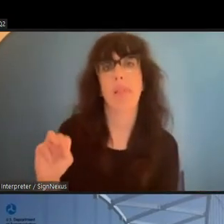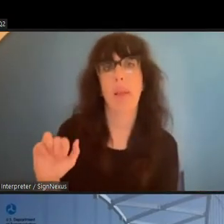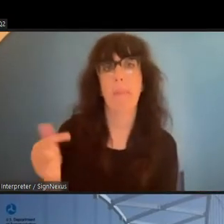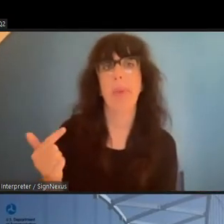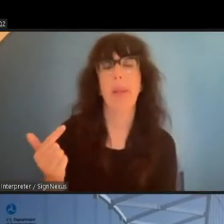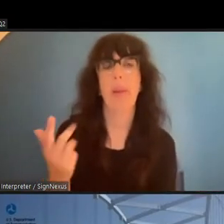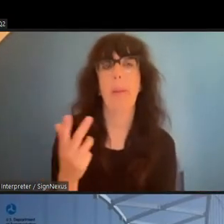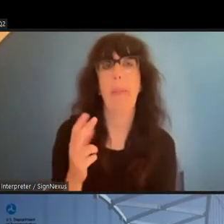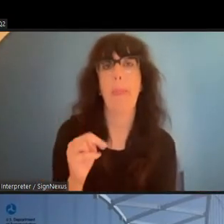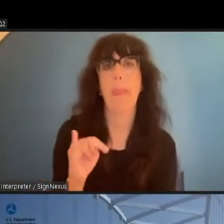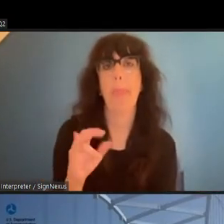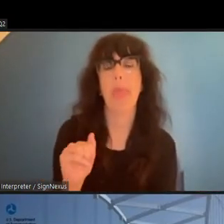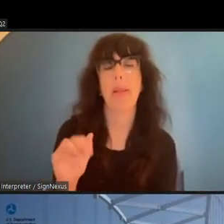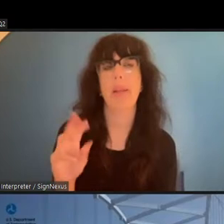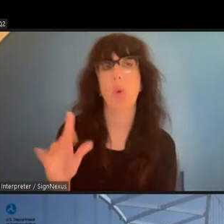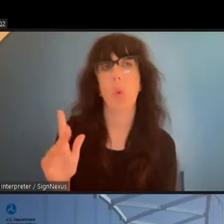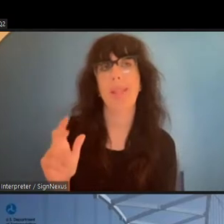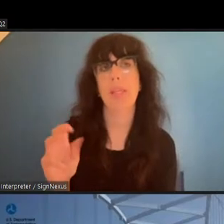neil williams